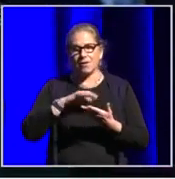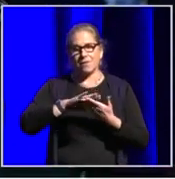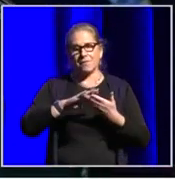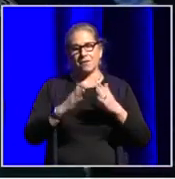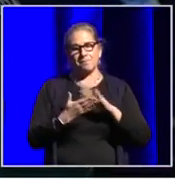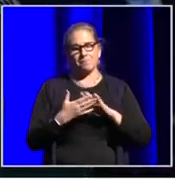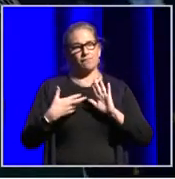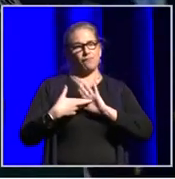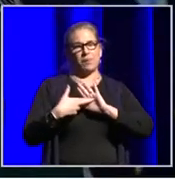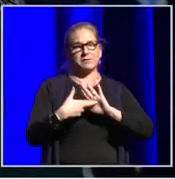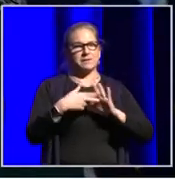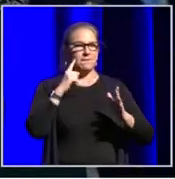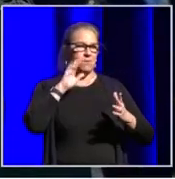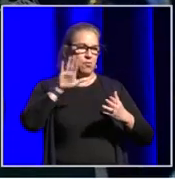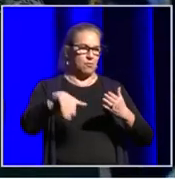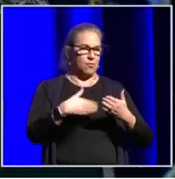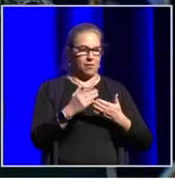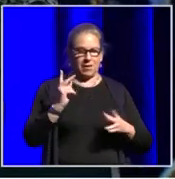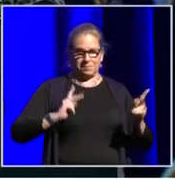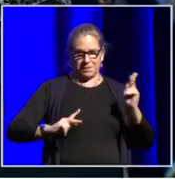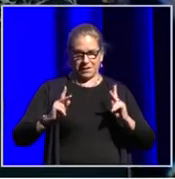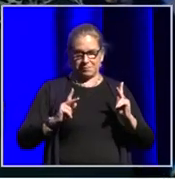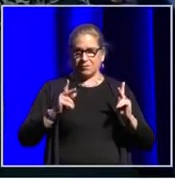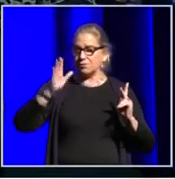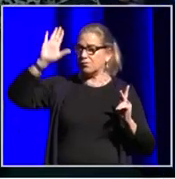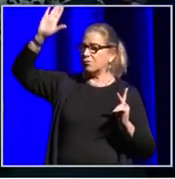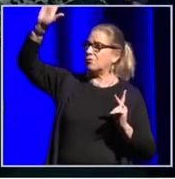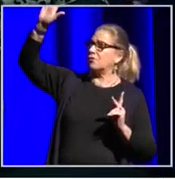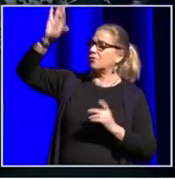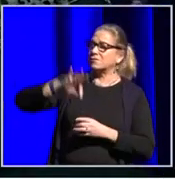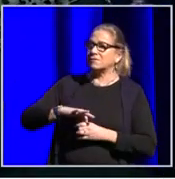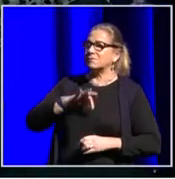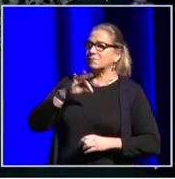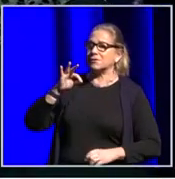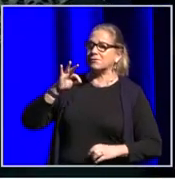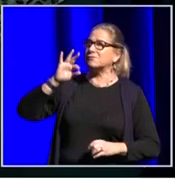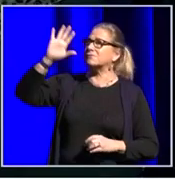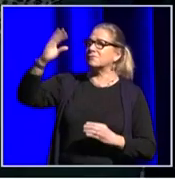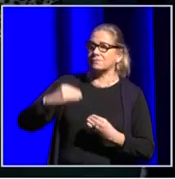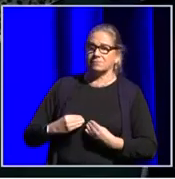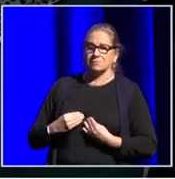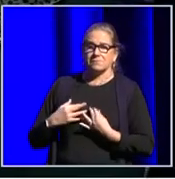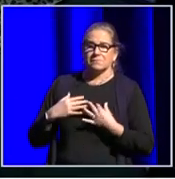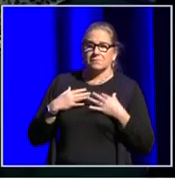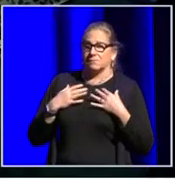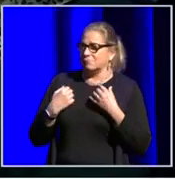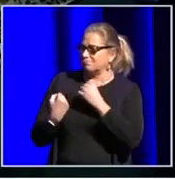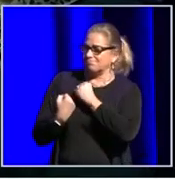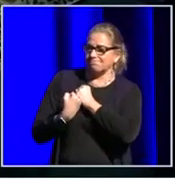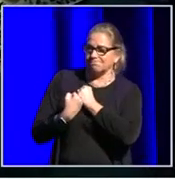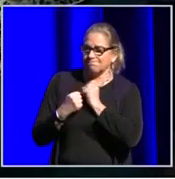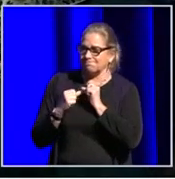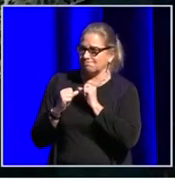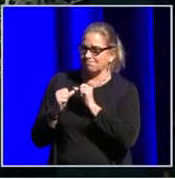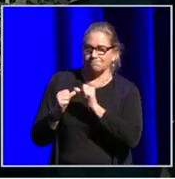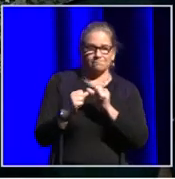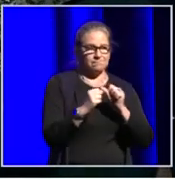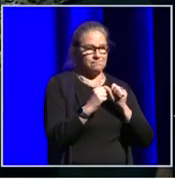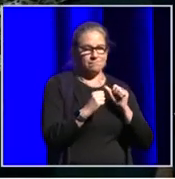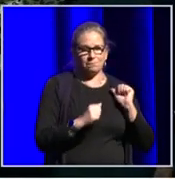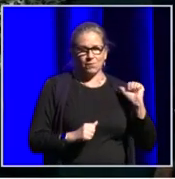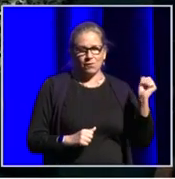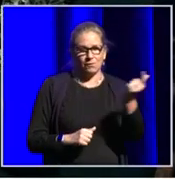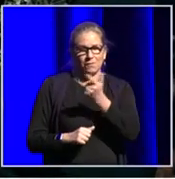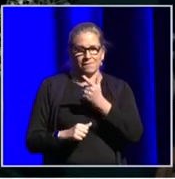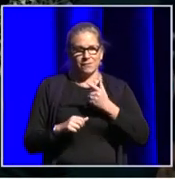O God, that by your Spirit, that you would lead us in measures of justice that will promote transformation across